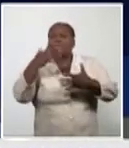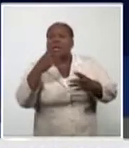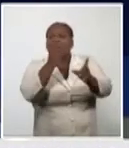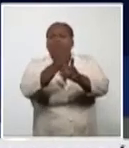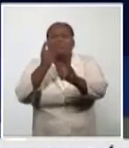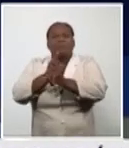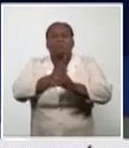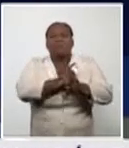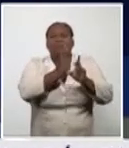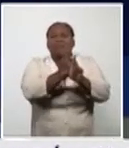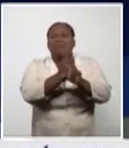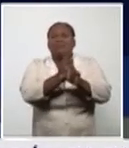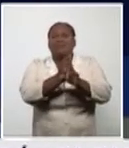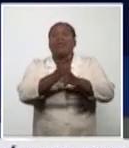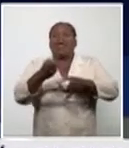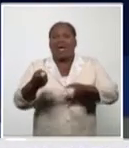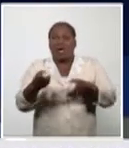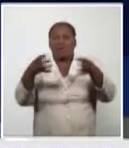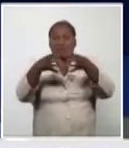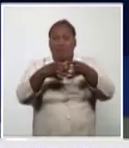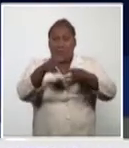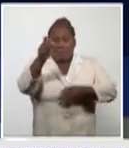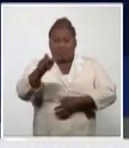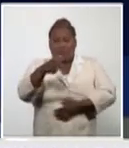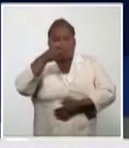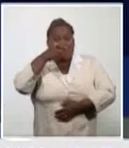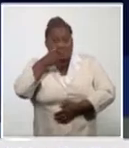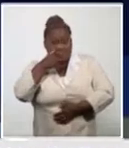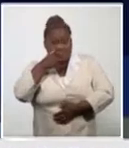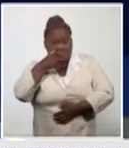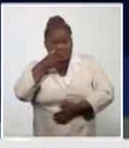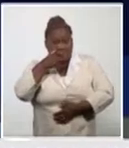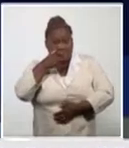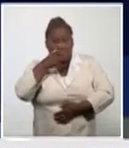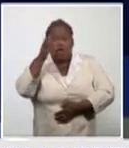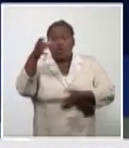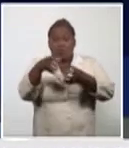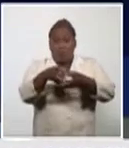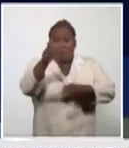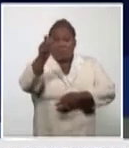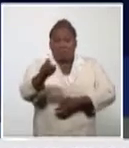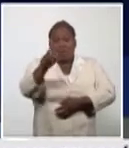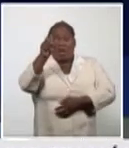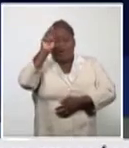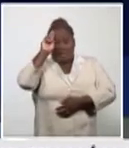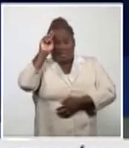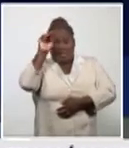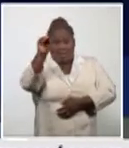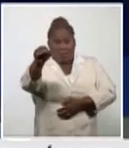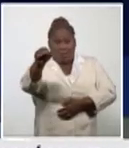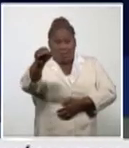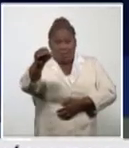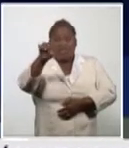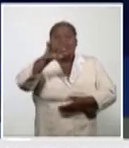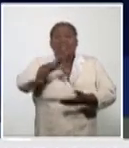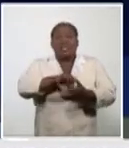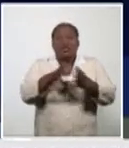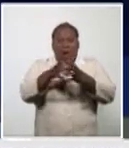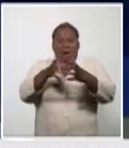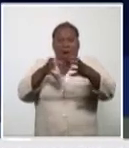Also, there is another group of people who remain hospitalized or under surveillance in isolation centers due to